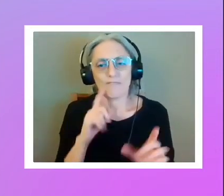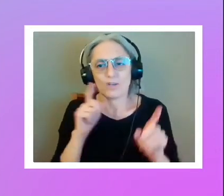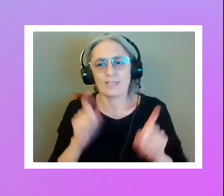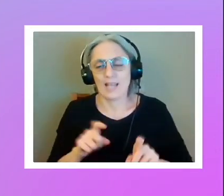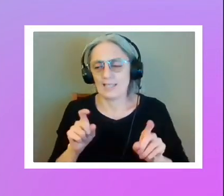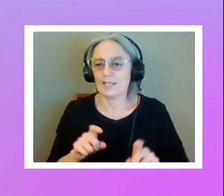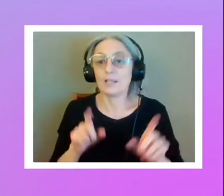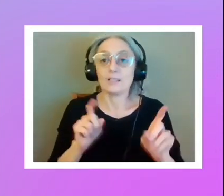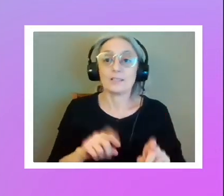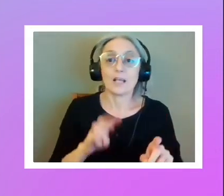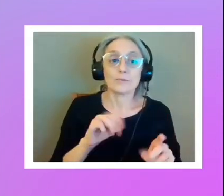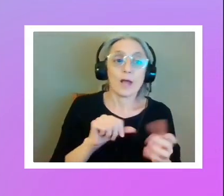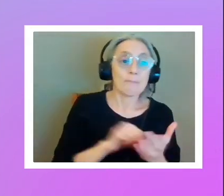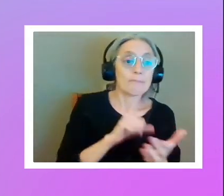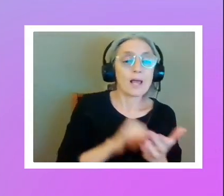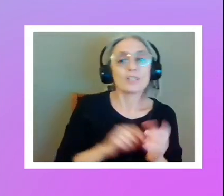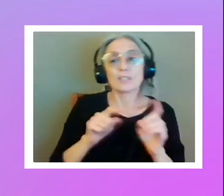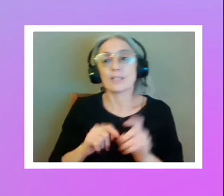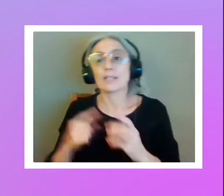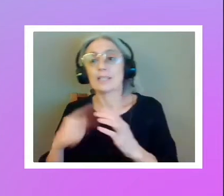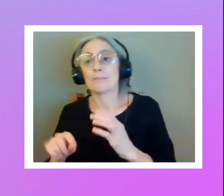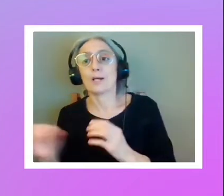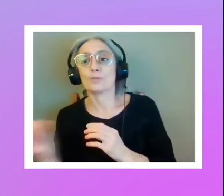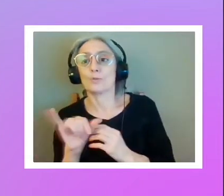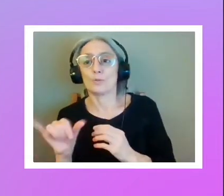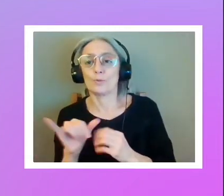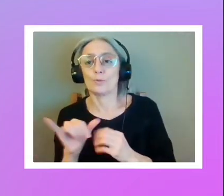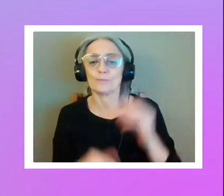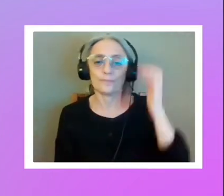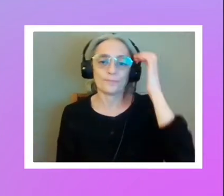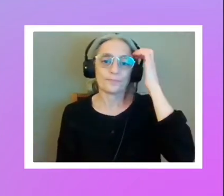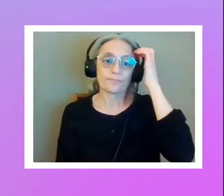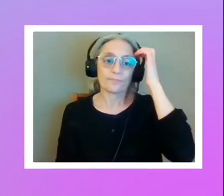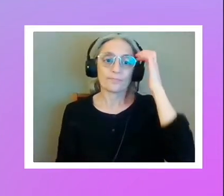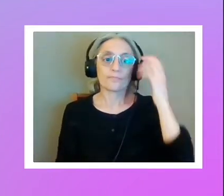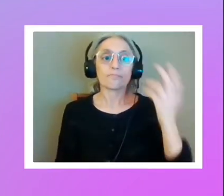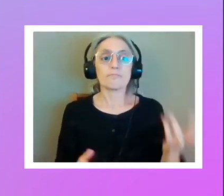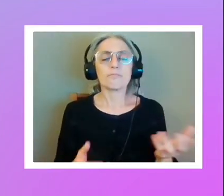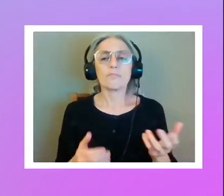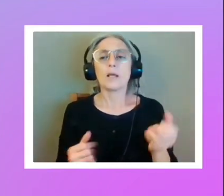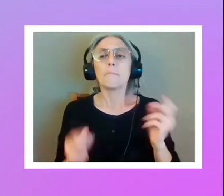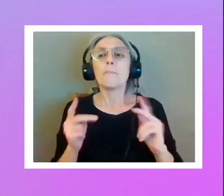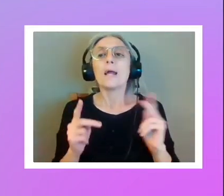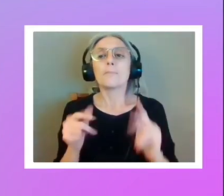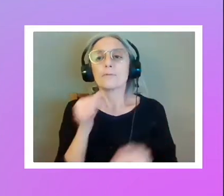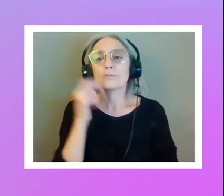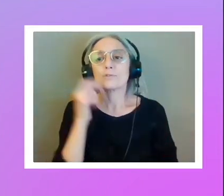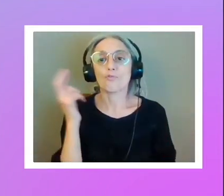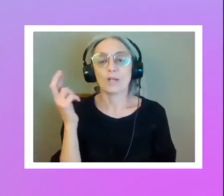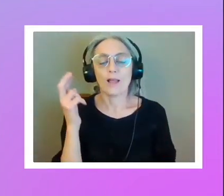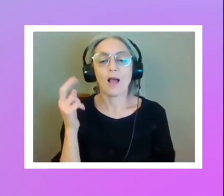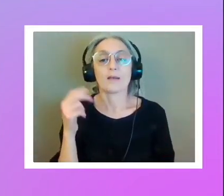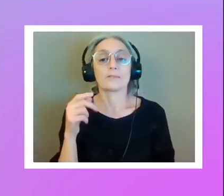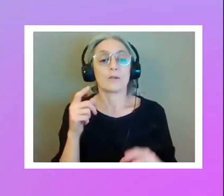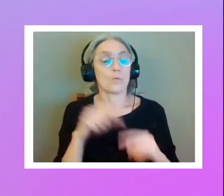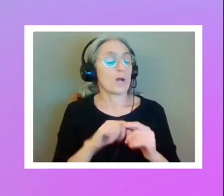web pages, but your emails as well. And this interesting thing is a lot of people don't know, but when you build your emails, you actually can have view as web